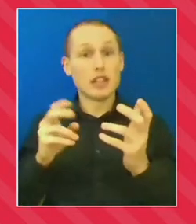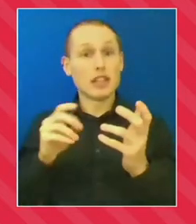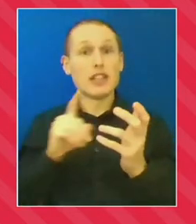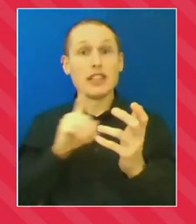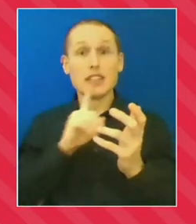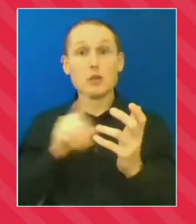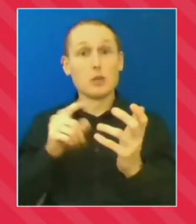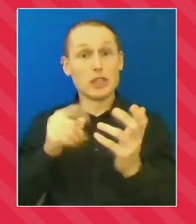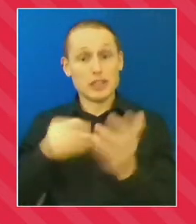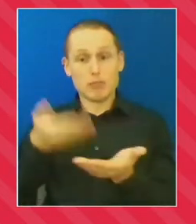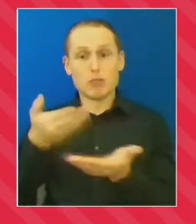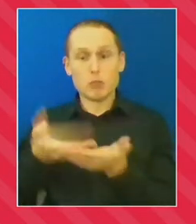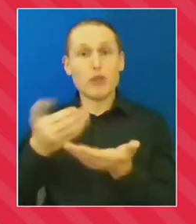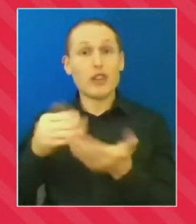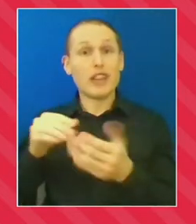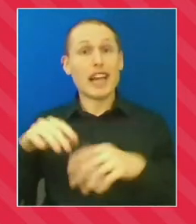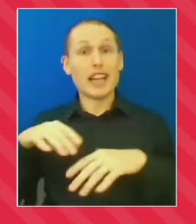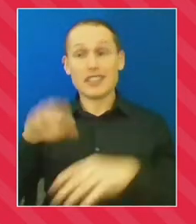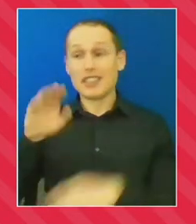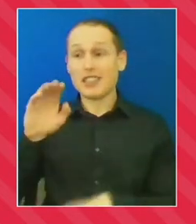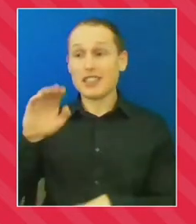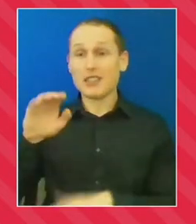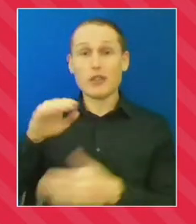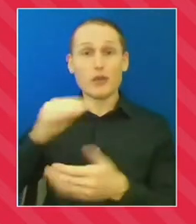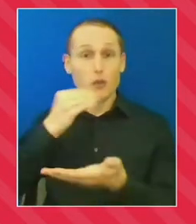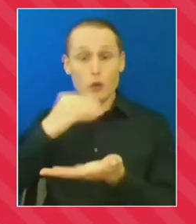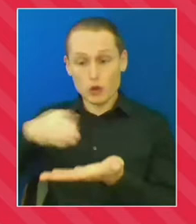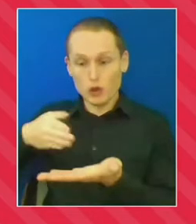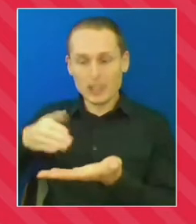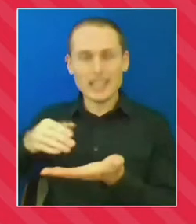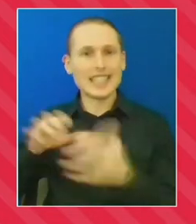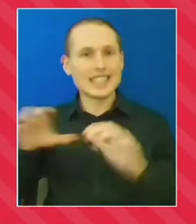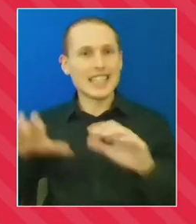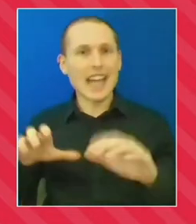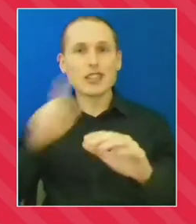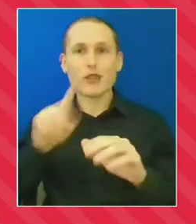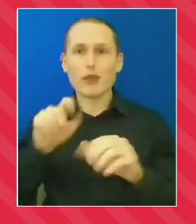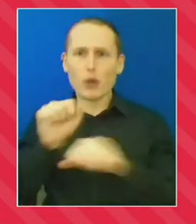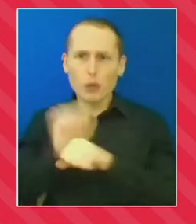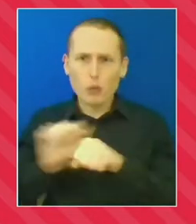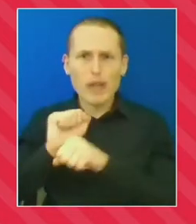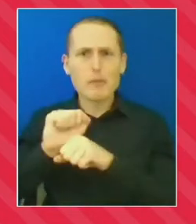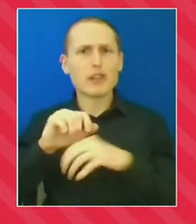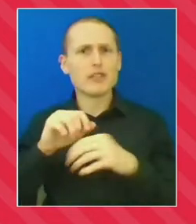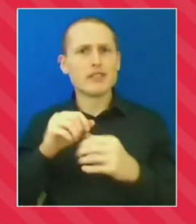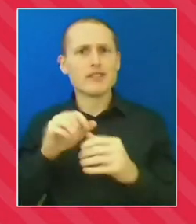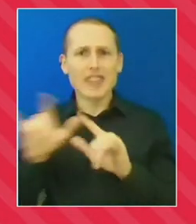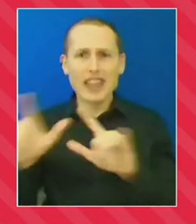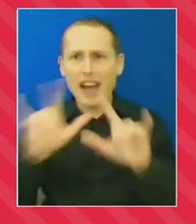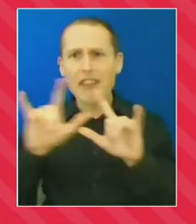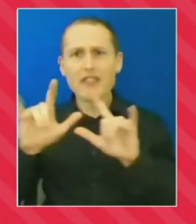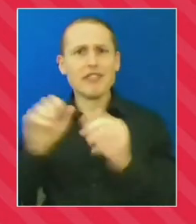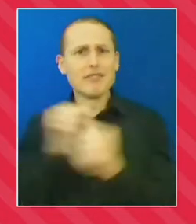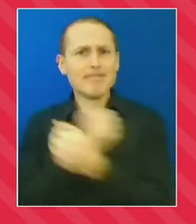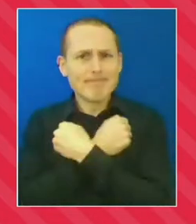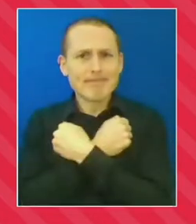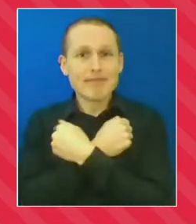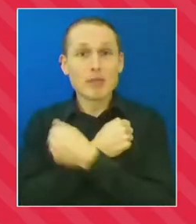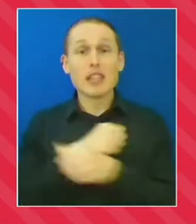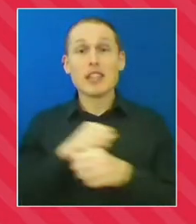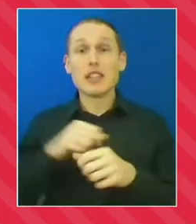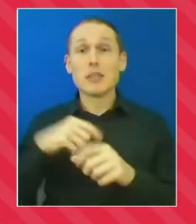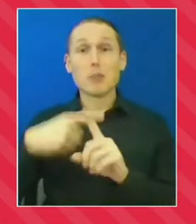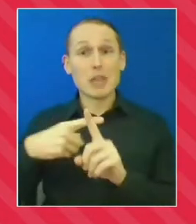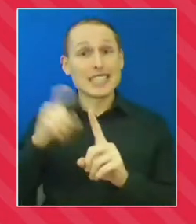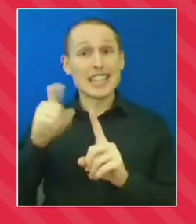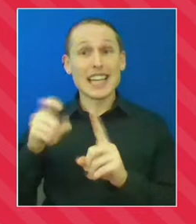labor and an act of love, and that for it to make sense, for it to fit into people's lives, it also has to include the things that